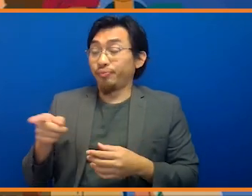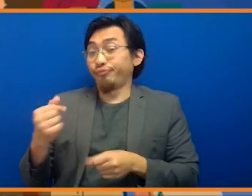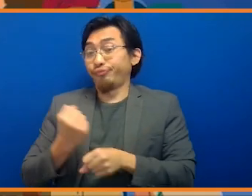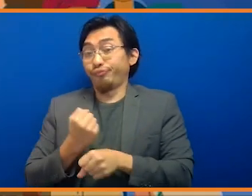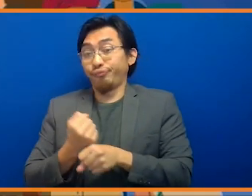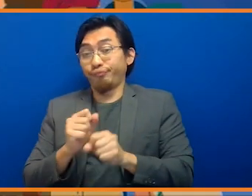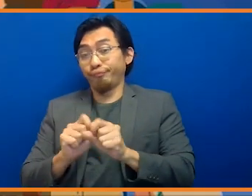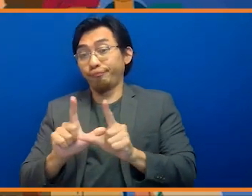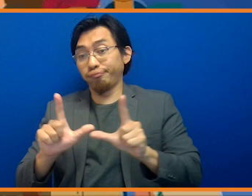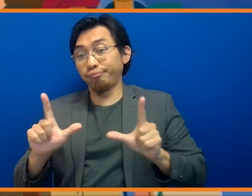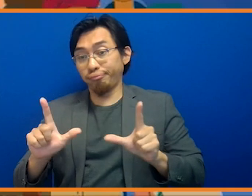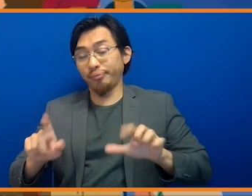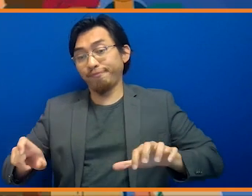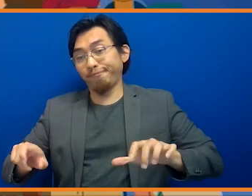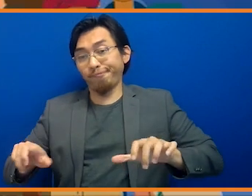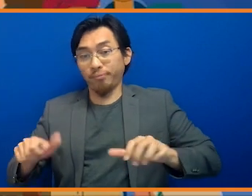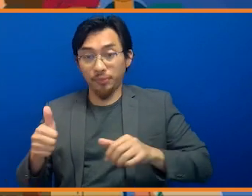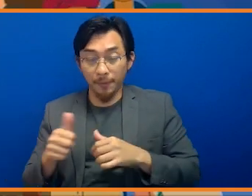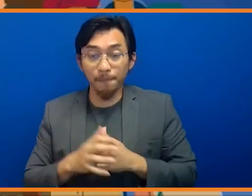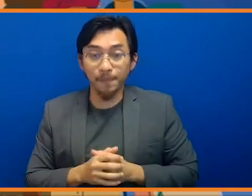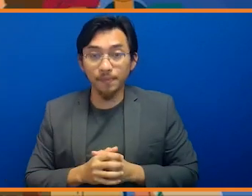on to share the screen.